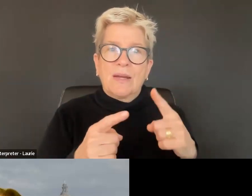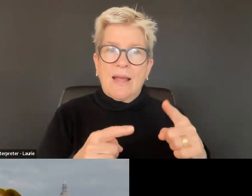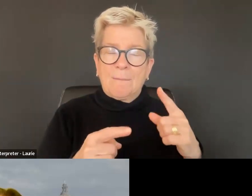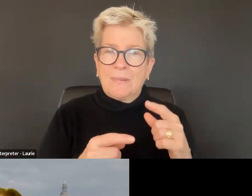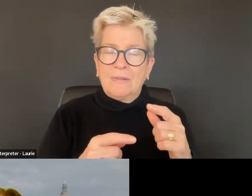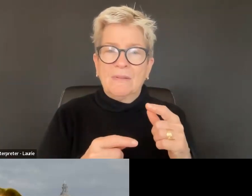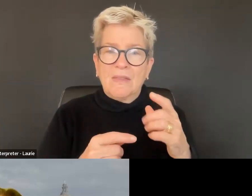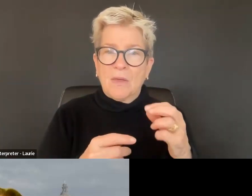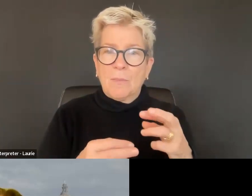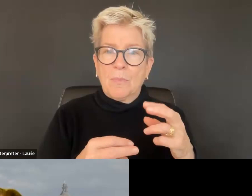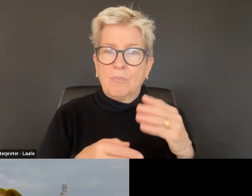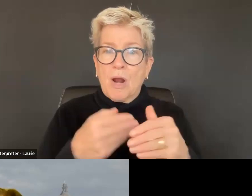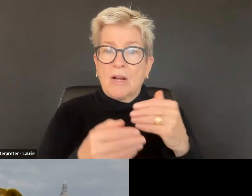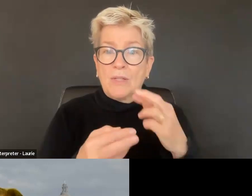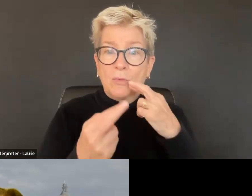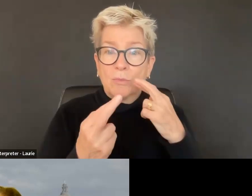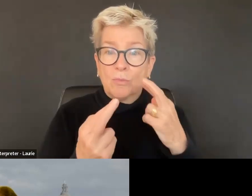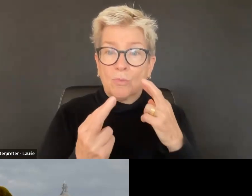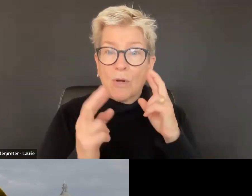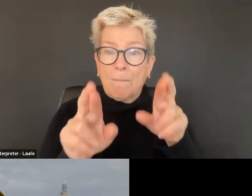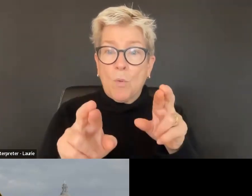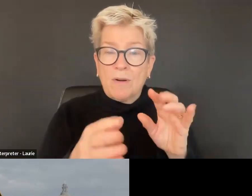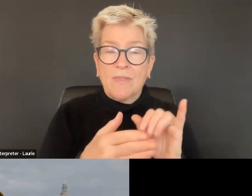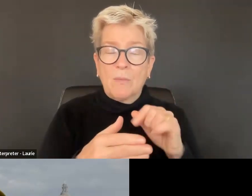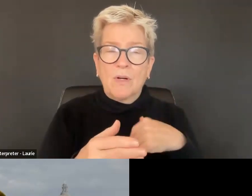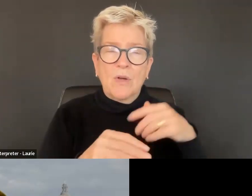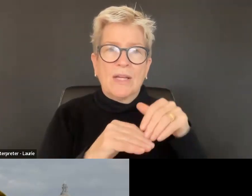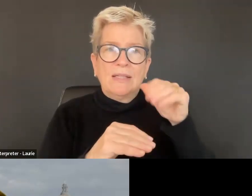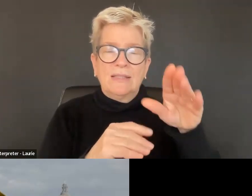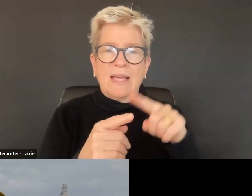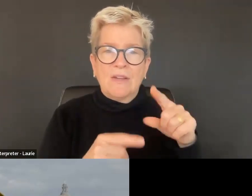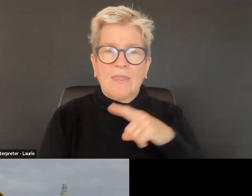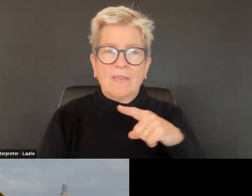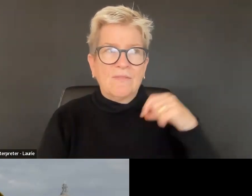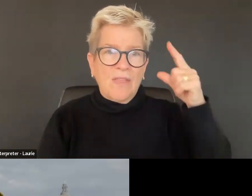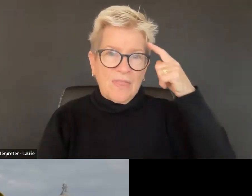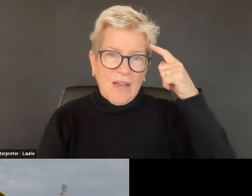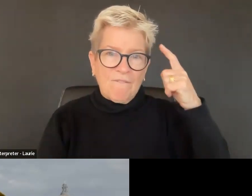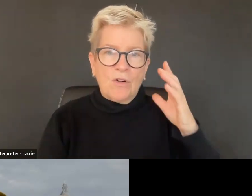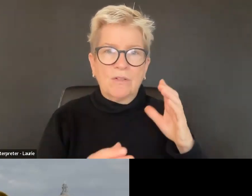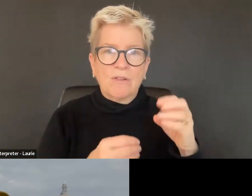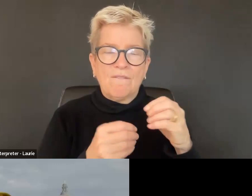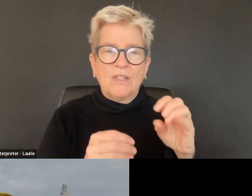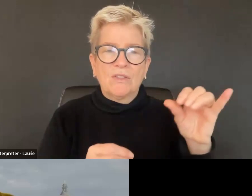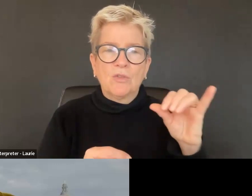to the legislature and the governor's office. The steering committee wants to hear your feedback because they'll need